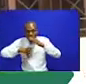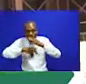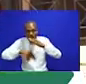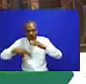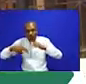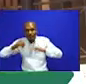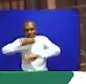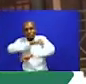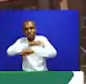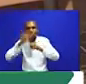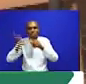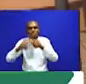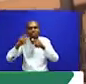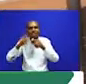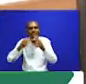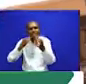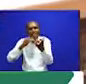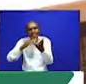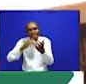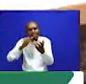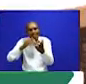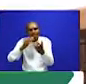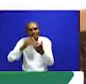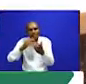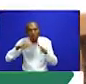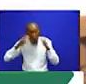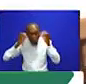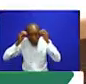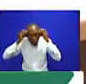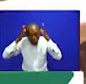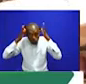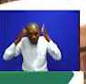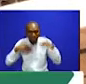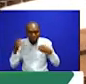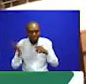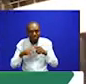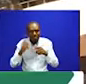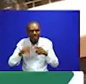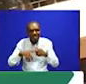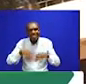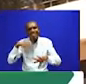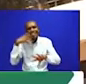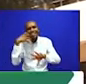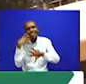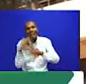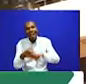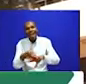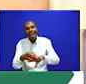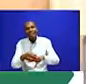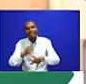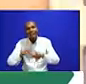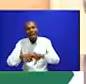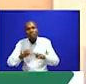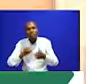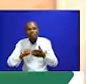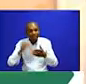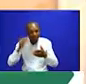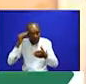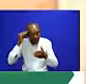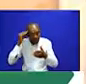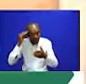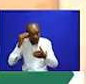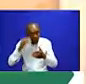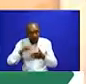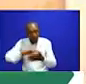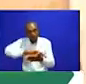nigo batwalire umubaro omonene uyu irere aboroki go twara kinga kicinko ngo asicisemi nabarali bandi